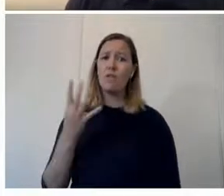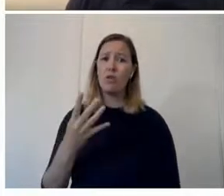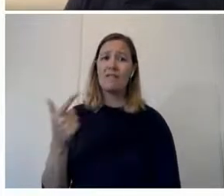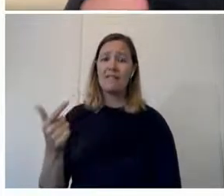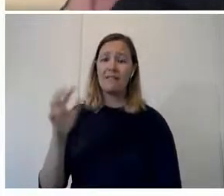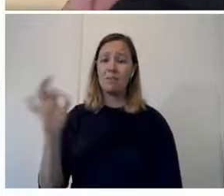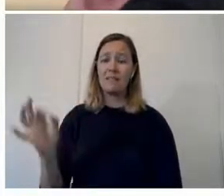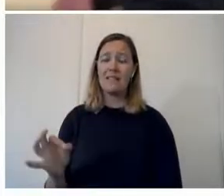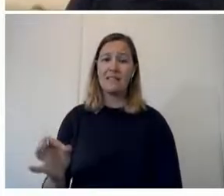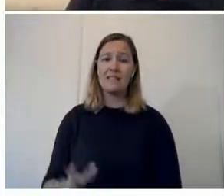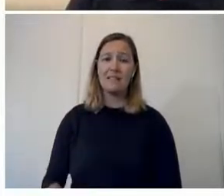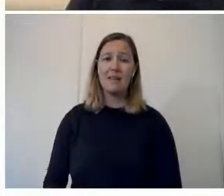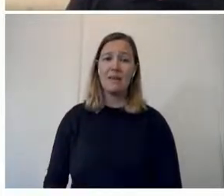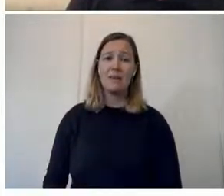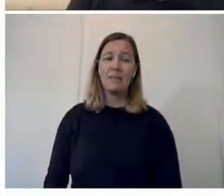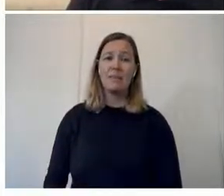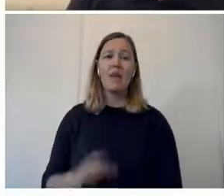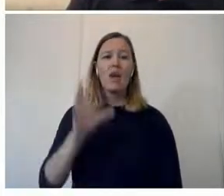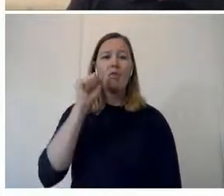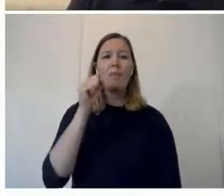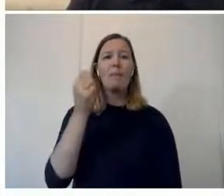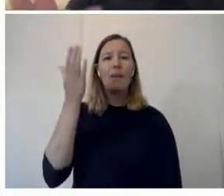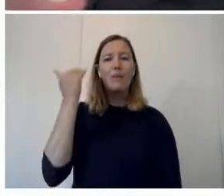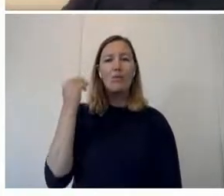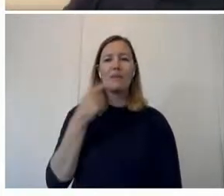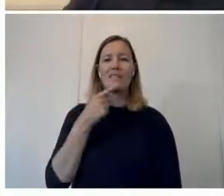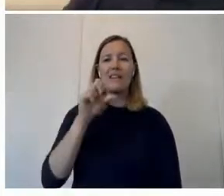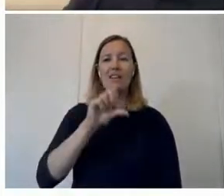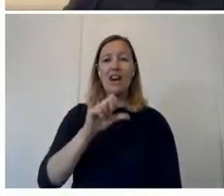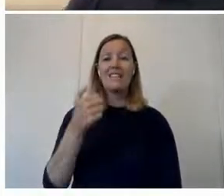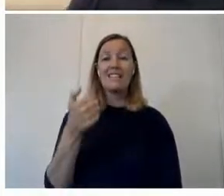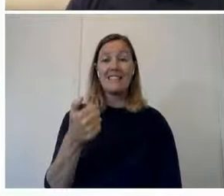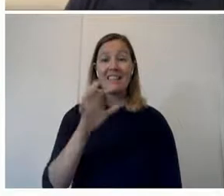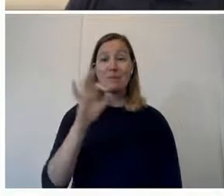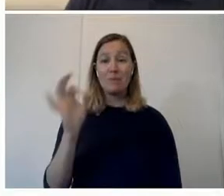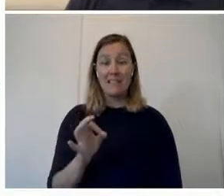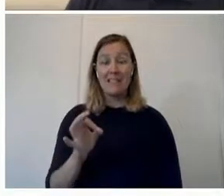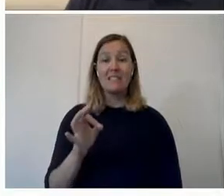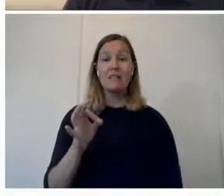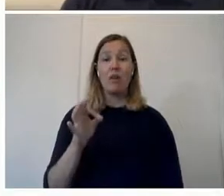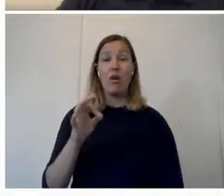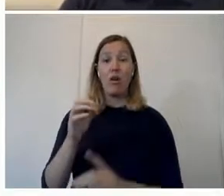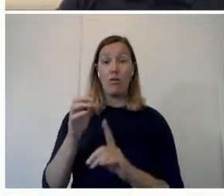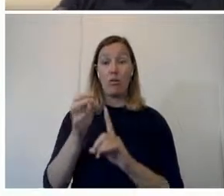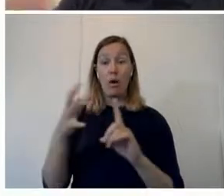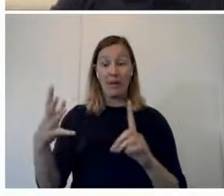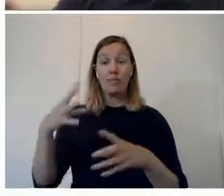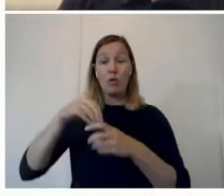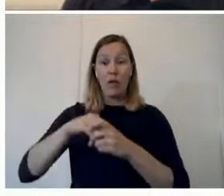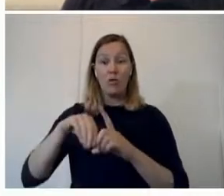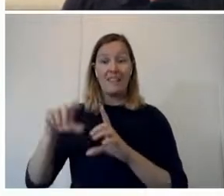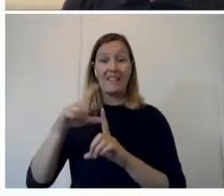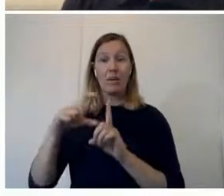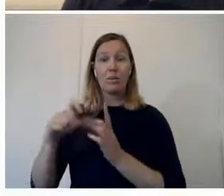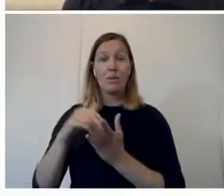half. Remember, there was 96% of the population were in the culture market, and almost half of them